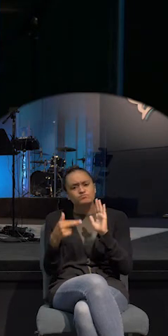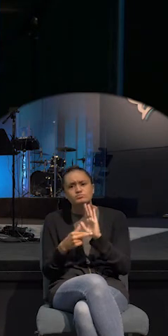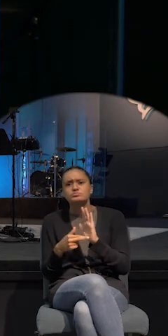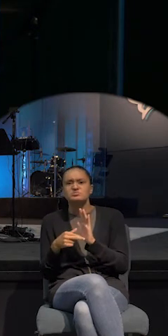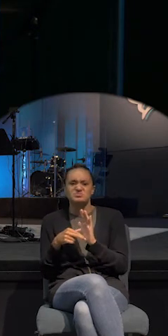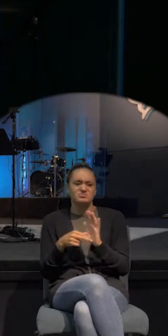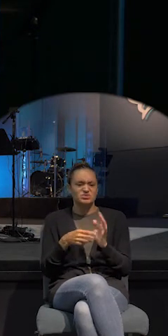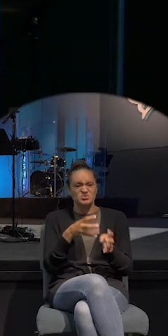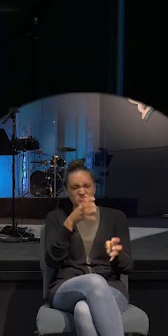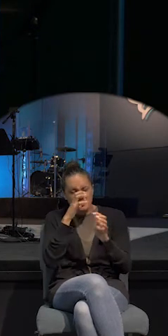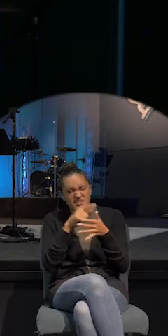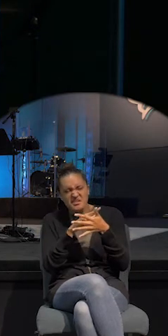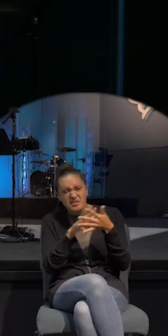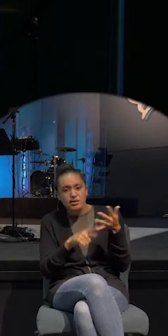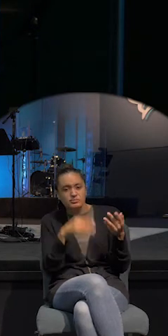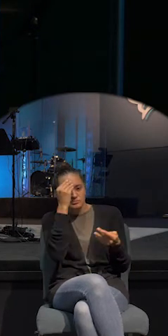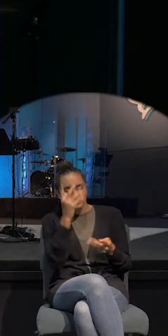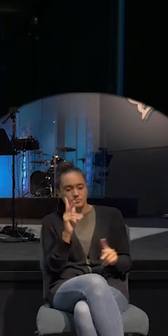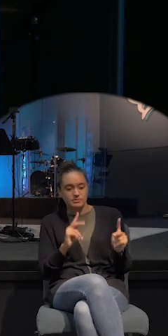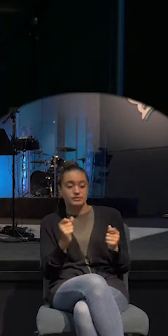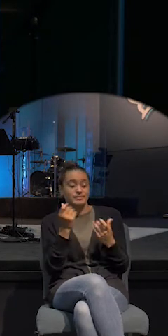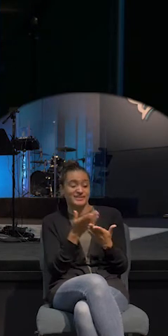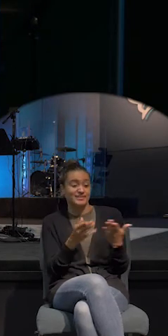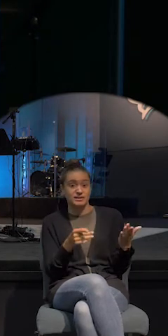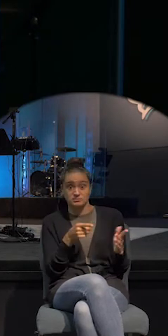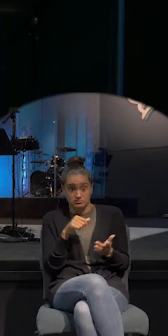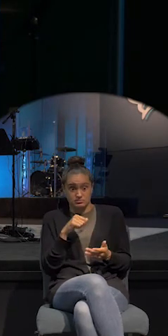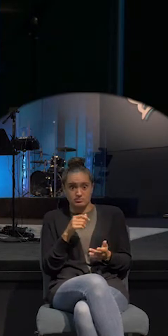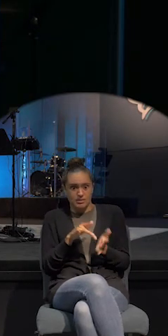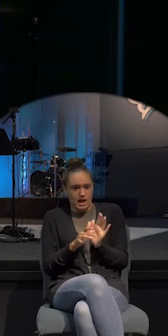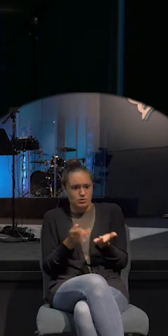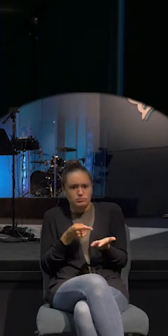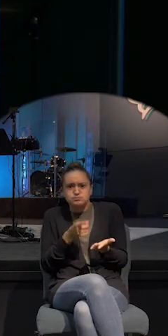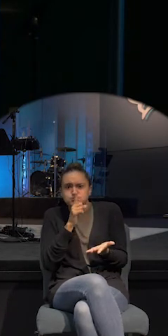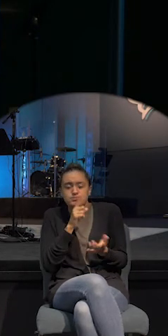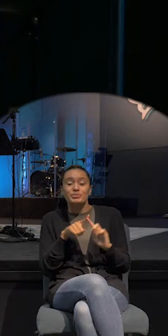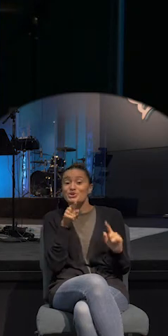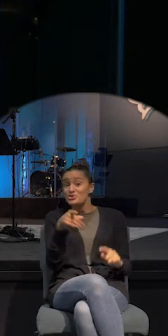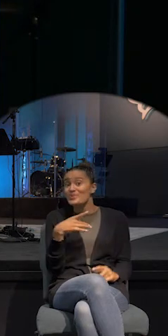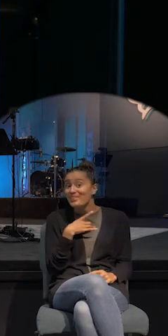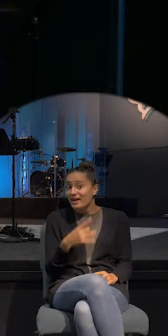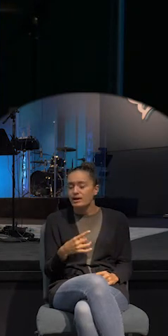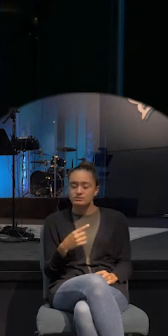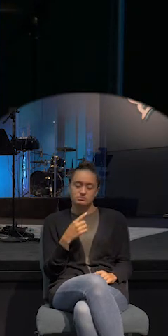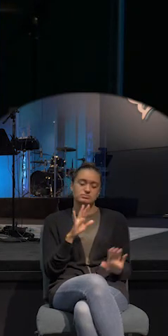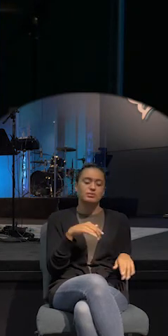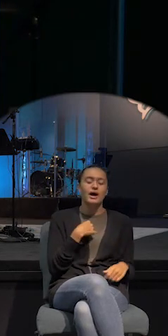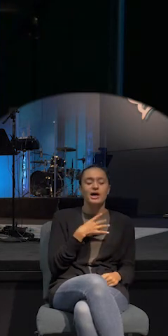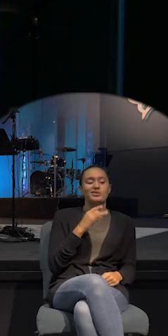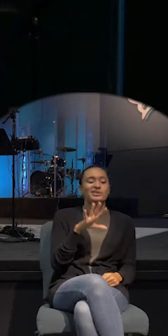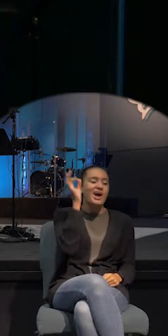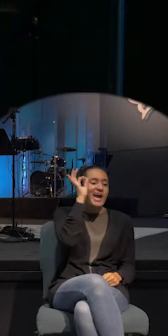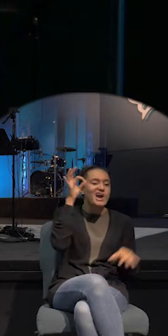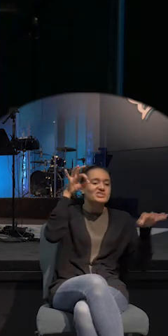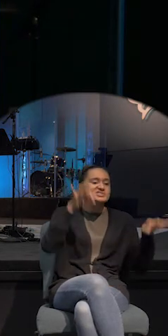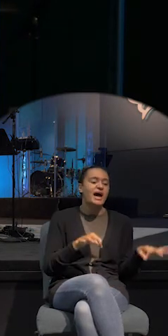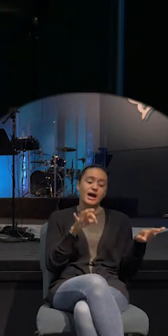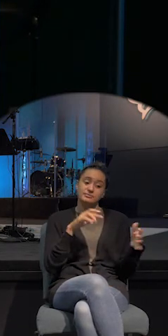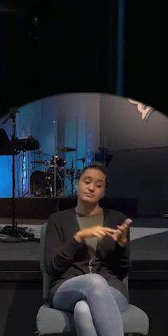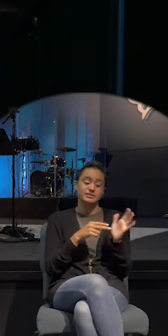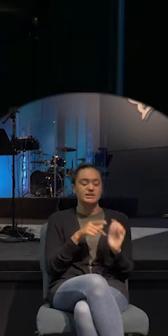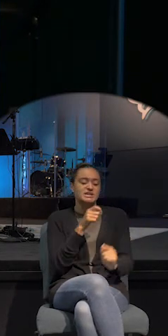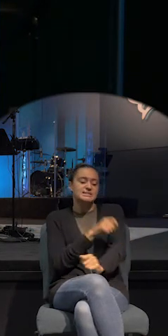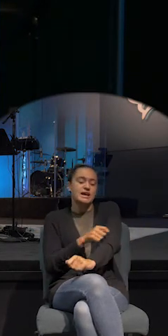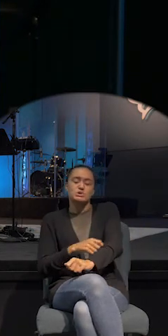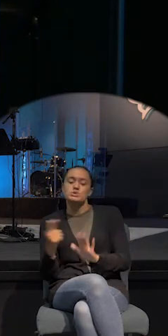regulations on it and you tell people a lot of things that's not in Scripture, but it's what you like, oh, I don't like the color of your hair, therefore I don't think you should wear